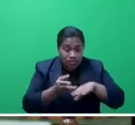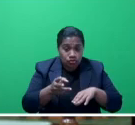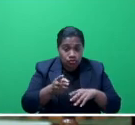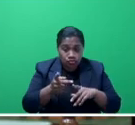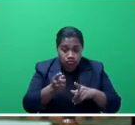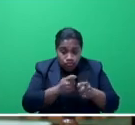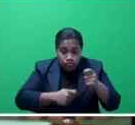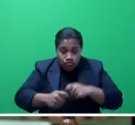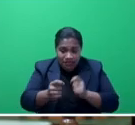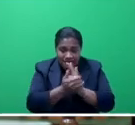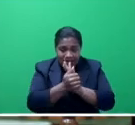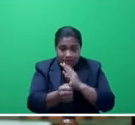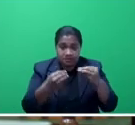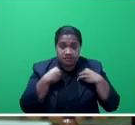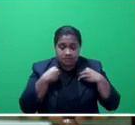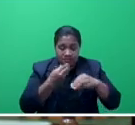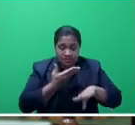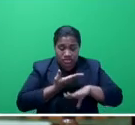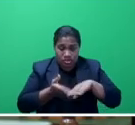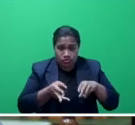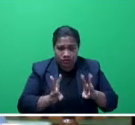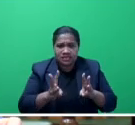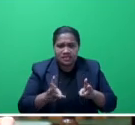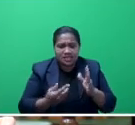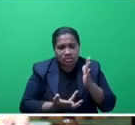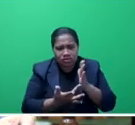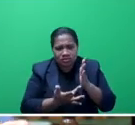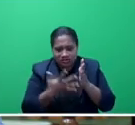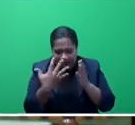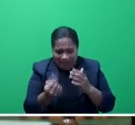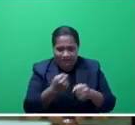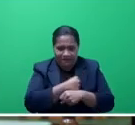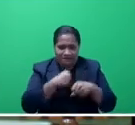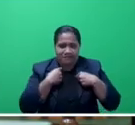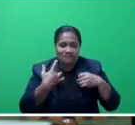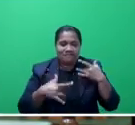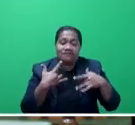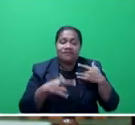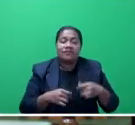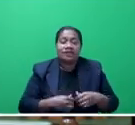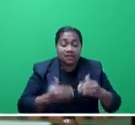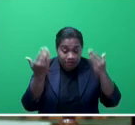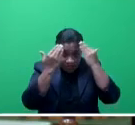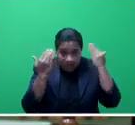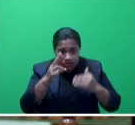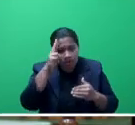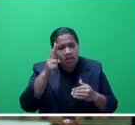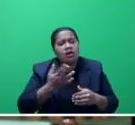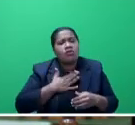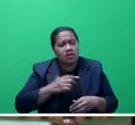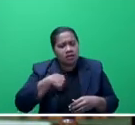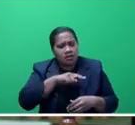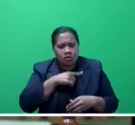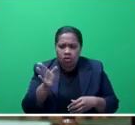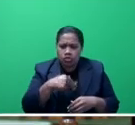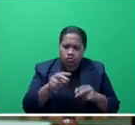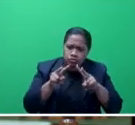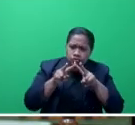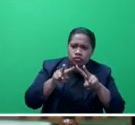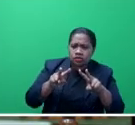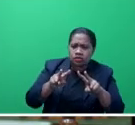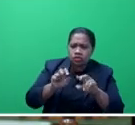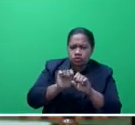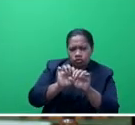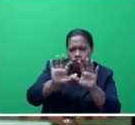new ways technology plays a role in our lives. Mr. Speaker, sir, I want us all to look onto the horizon and imagine for a